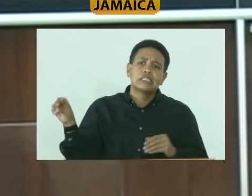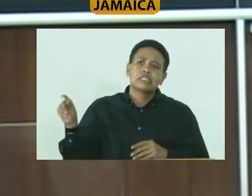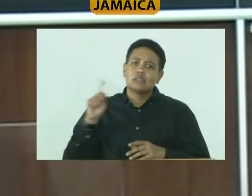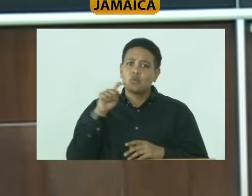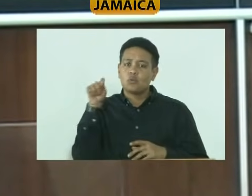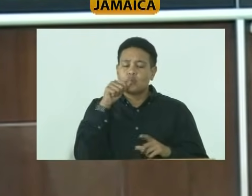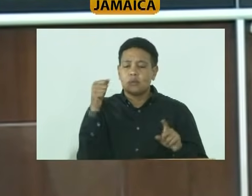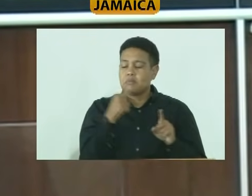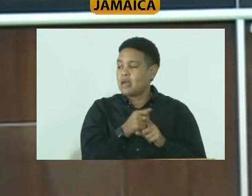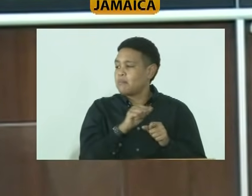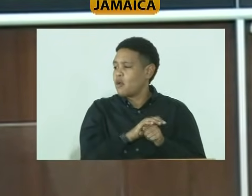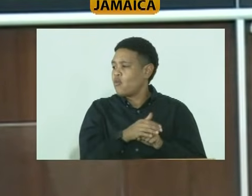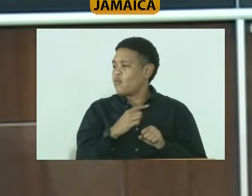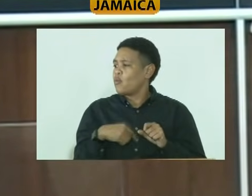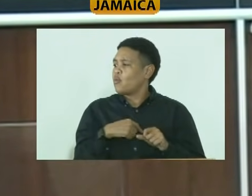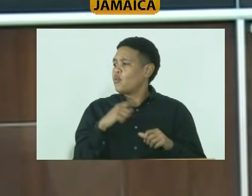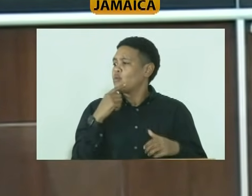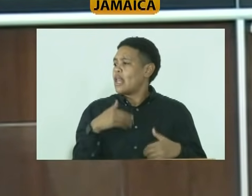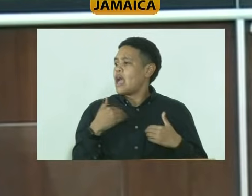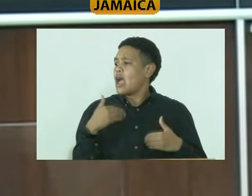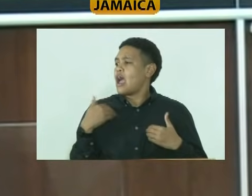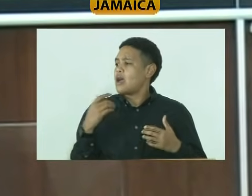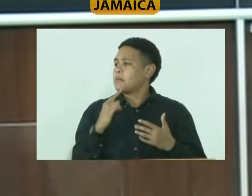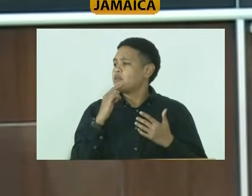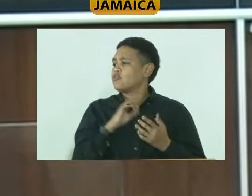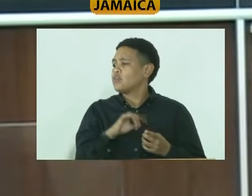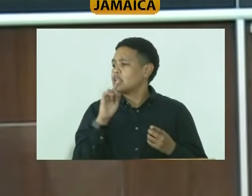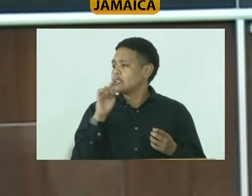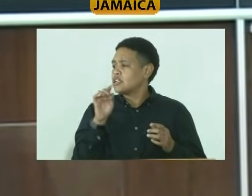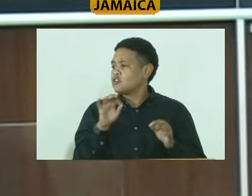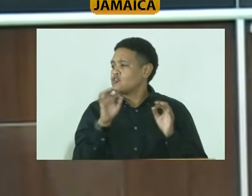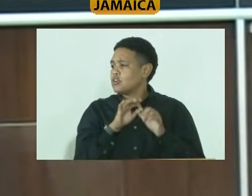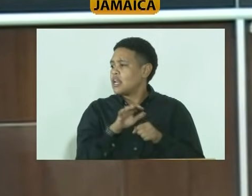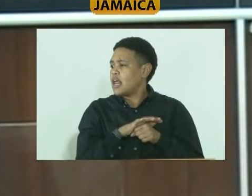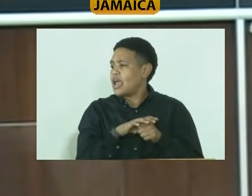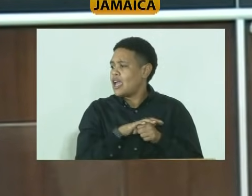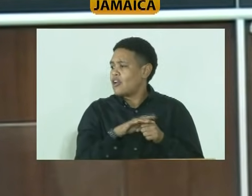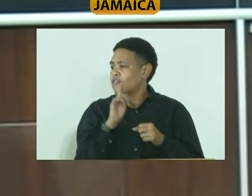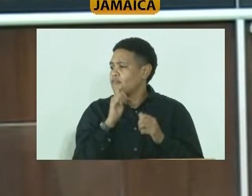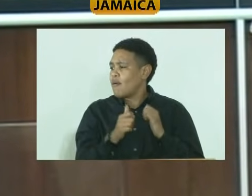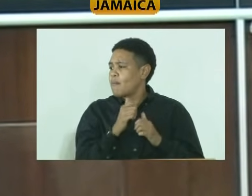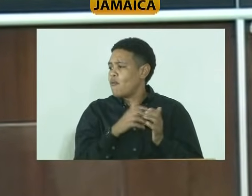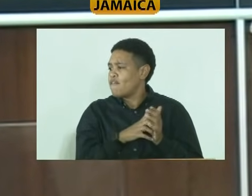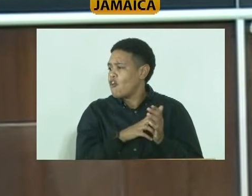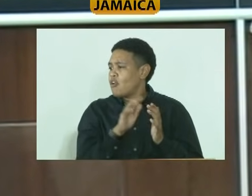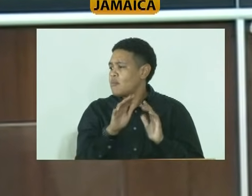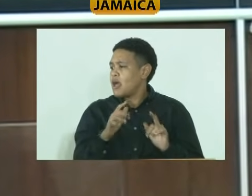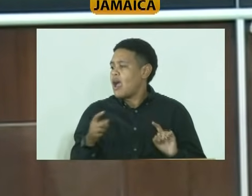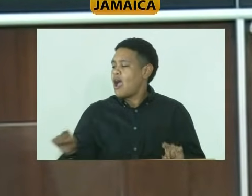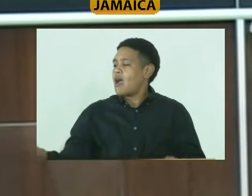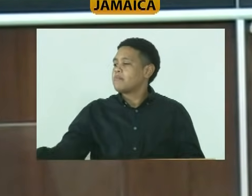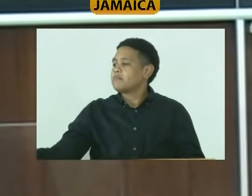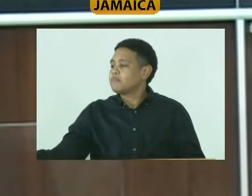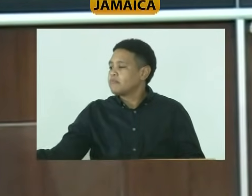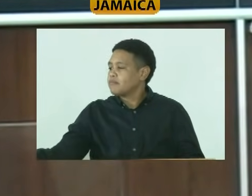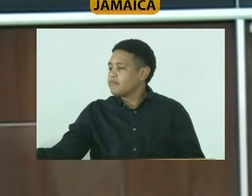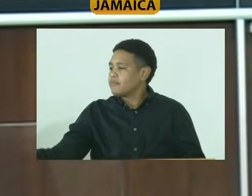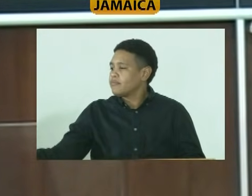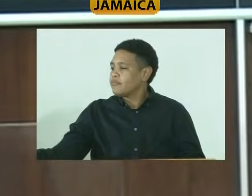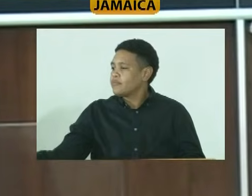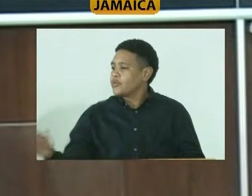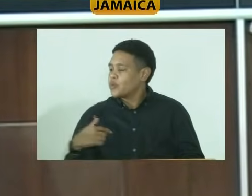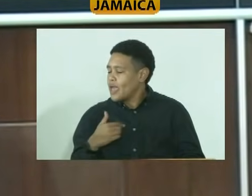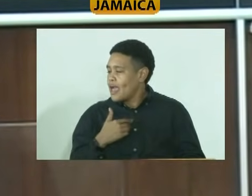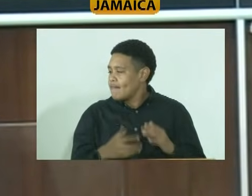obviously pleased that in the critical areas for the most vulnerable, that there is additional support. We